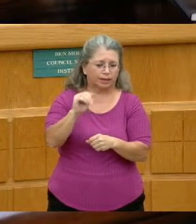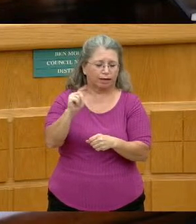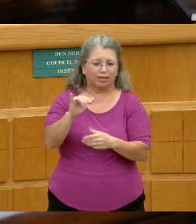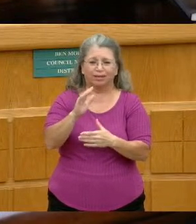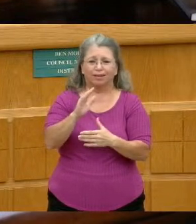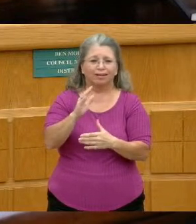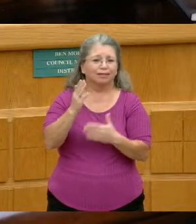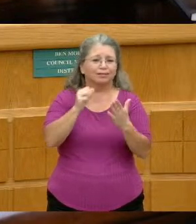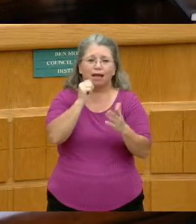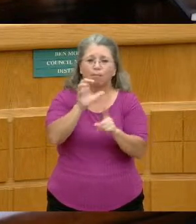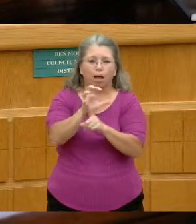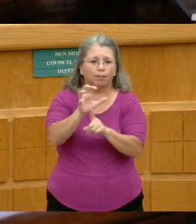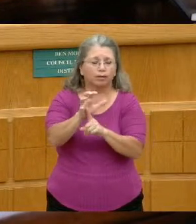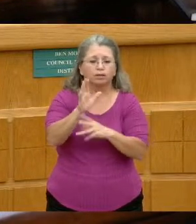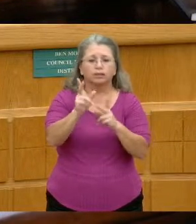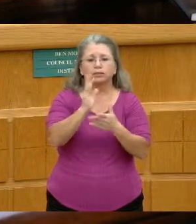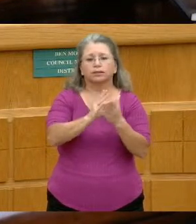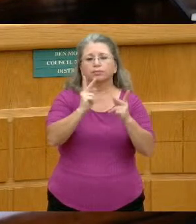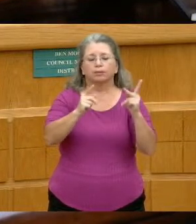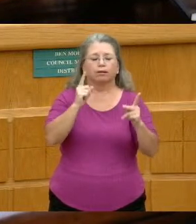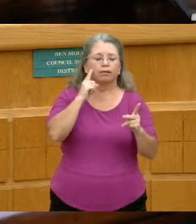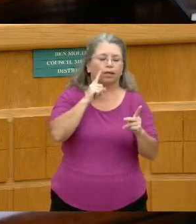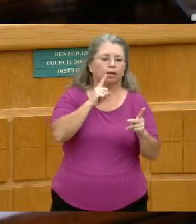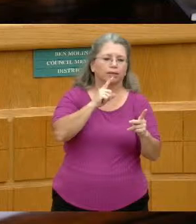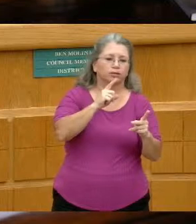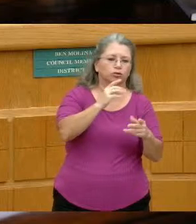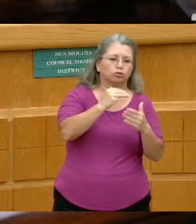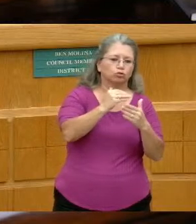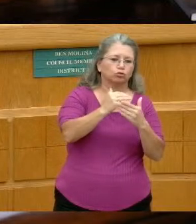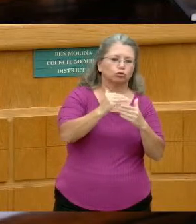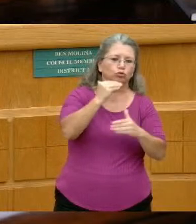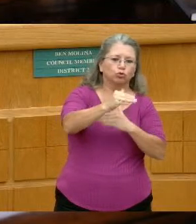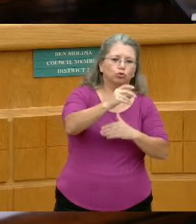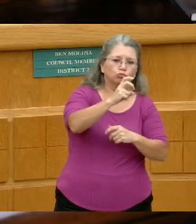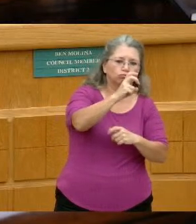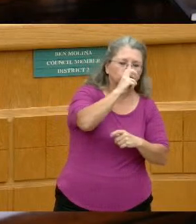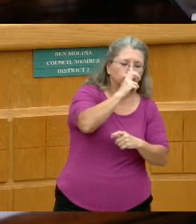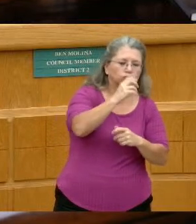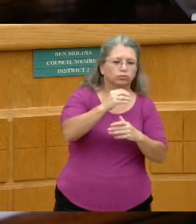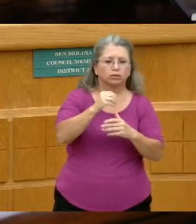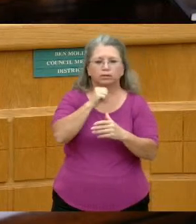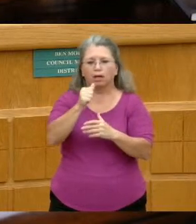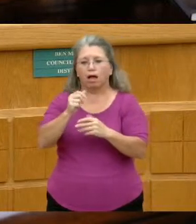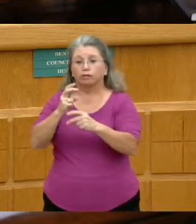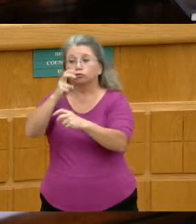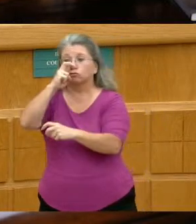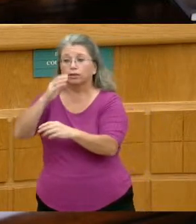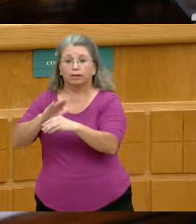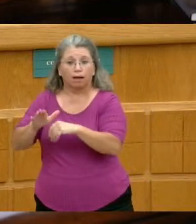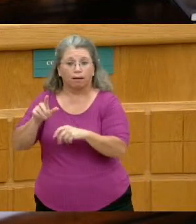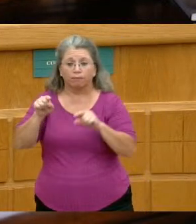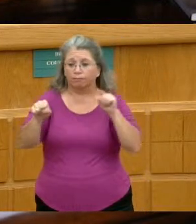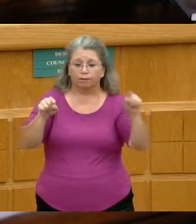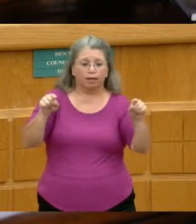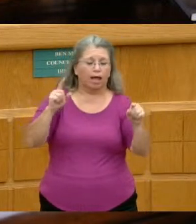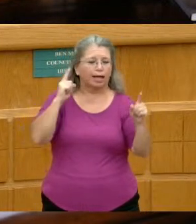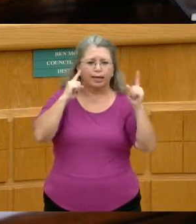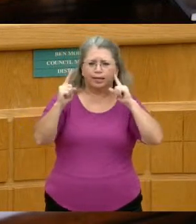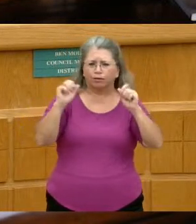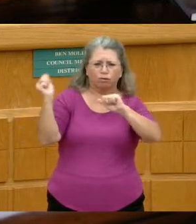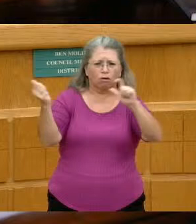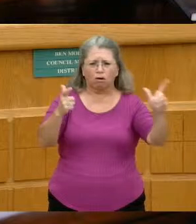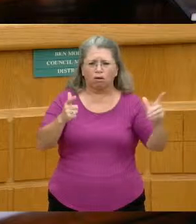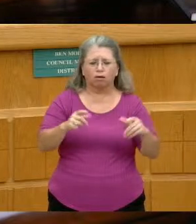restrictive enough. I hear from all sides and respect all sides' opinions. But know this, what we are doing